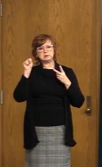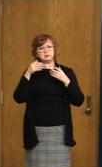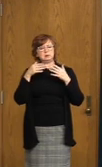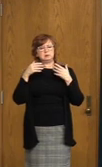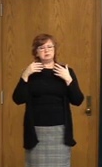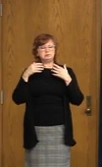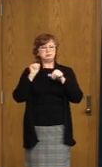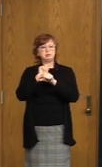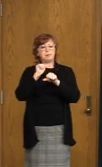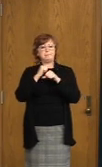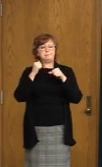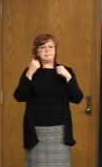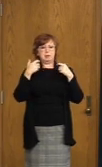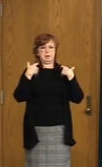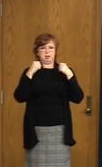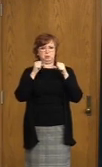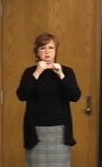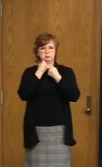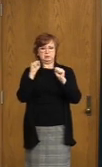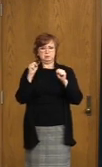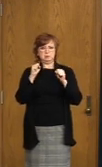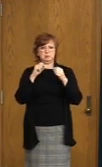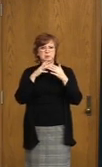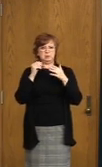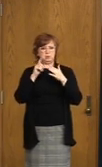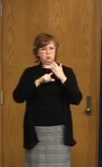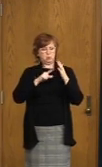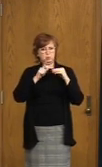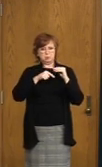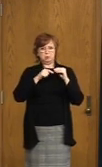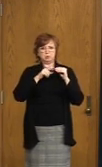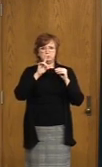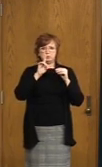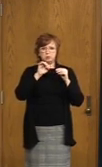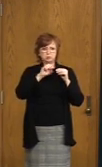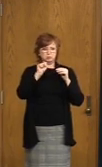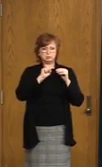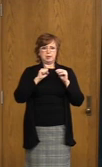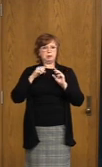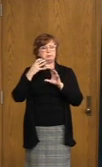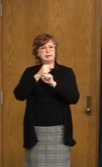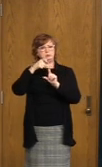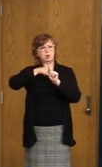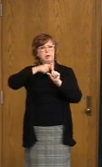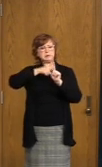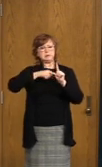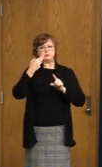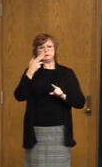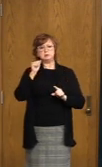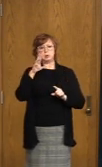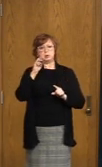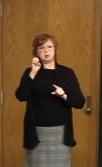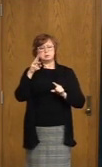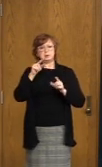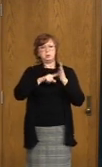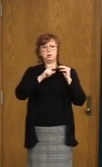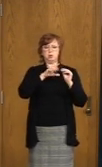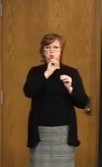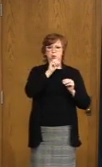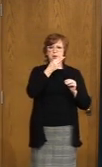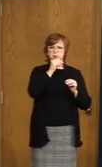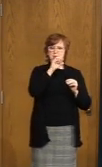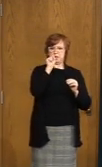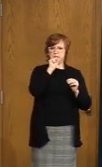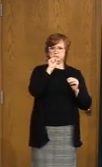Public Health Act to protect public servants like Dr. Shahab from harassment? Well, yeah, let me just say a few things